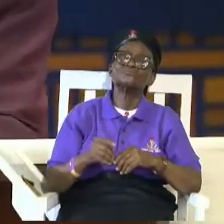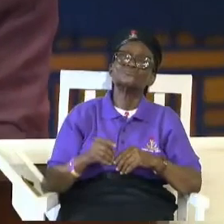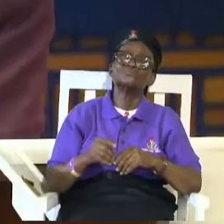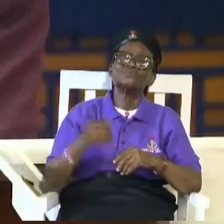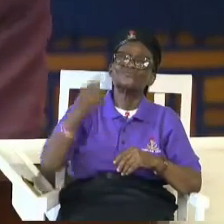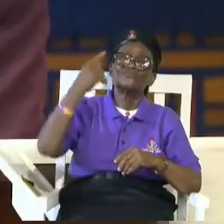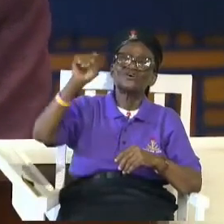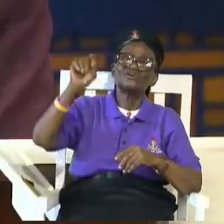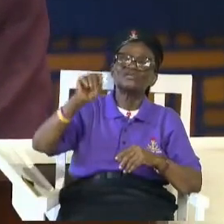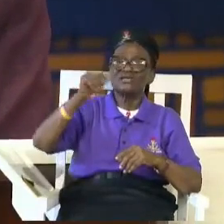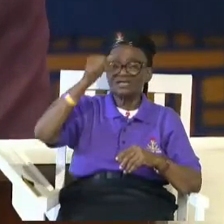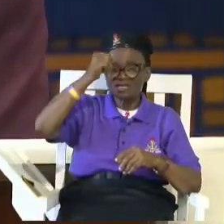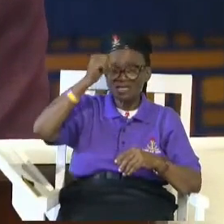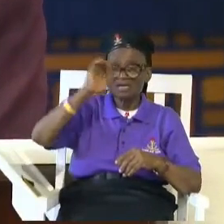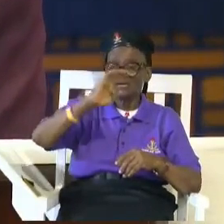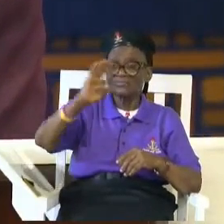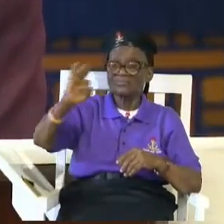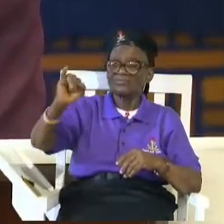for the rest of your life